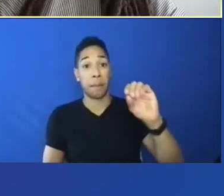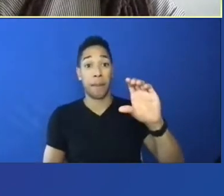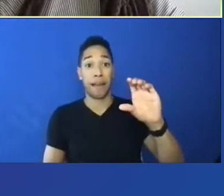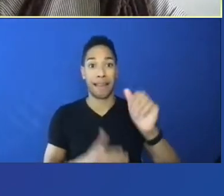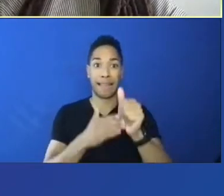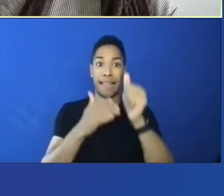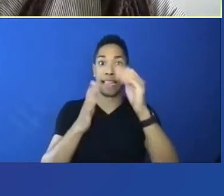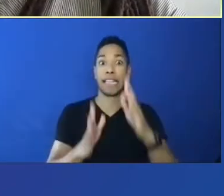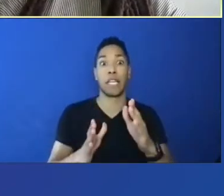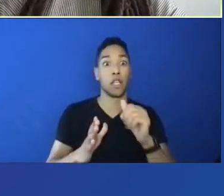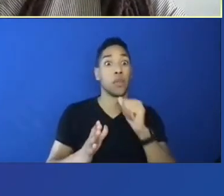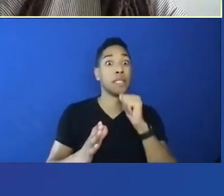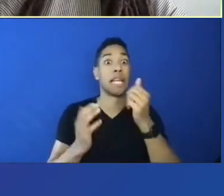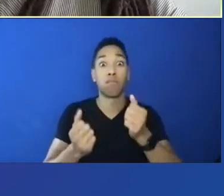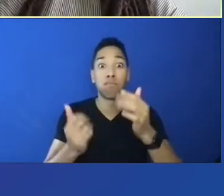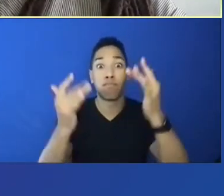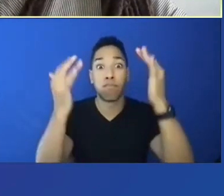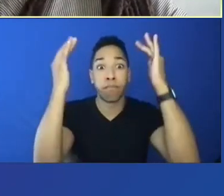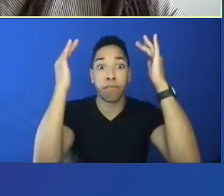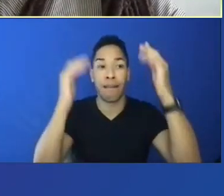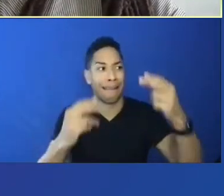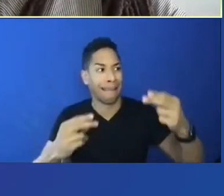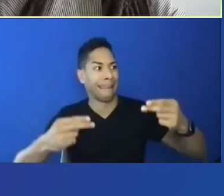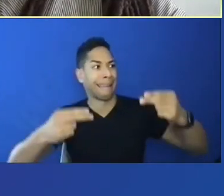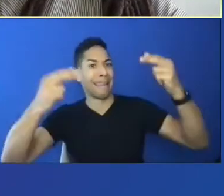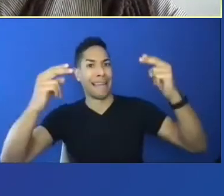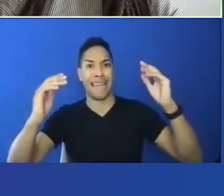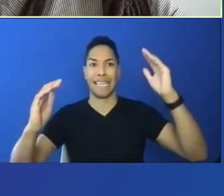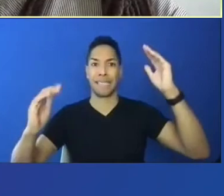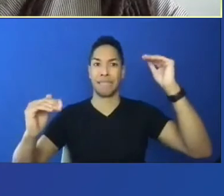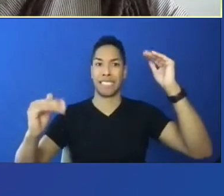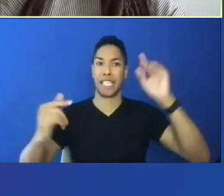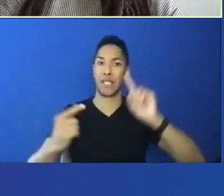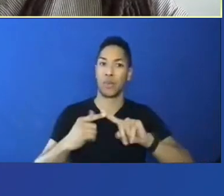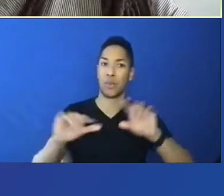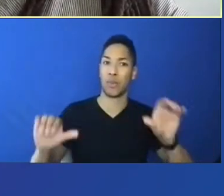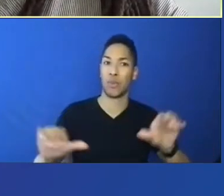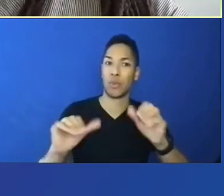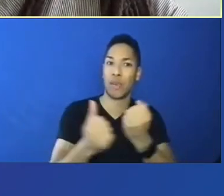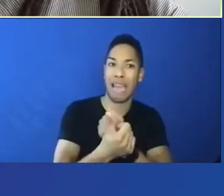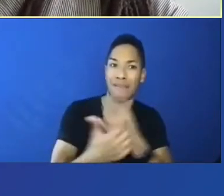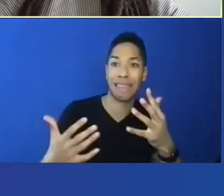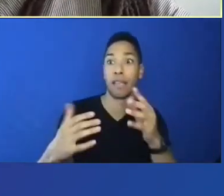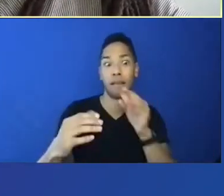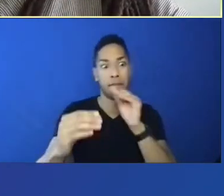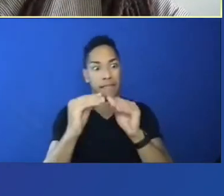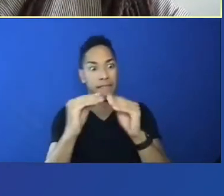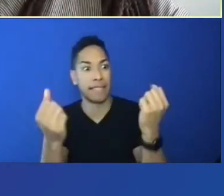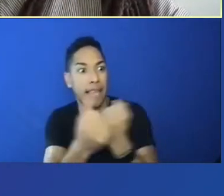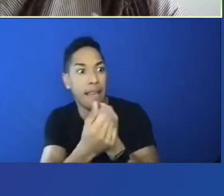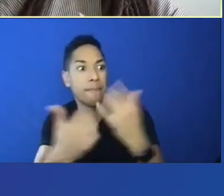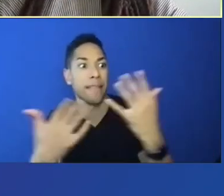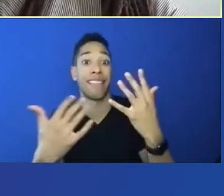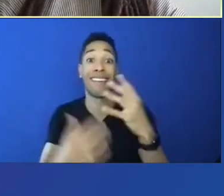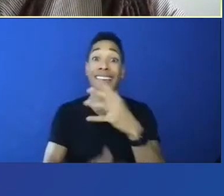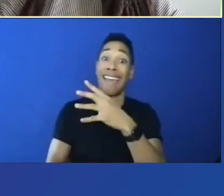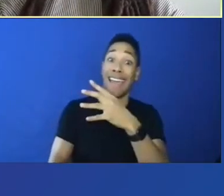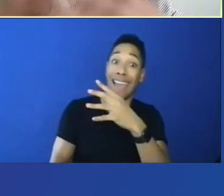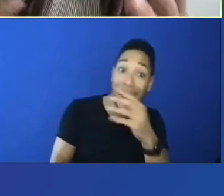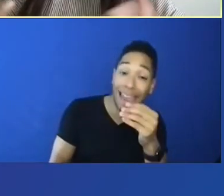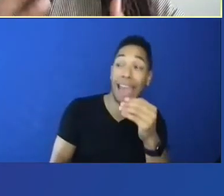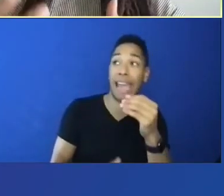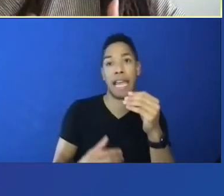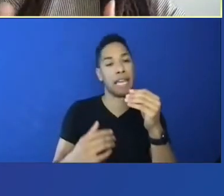the expectation that they're supposed to do it all, fix it all, and be, you know,